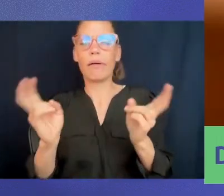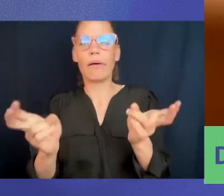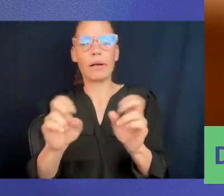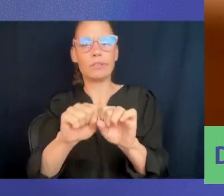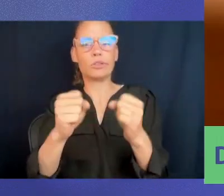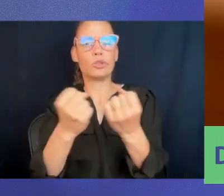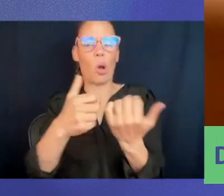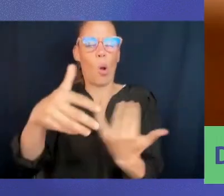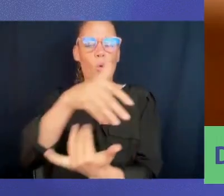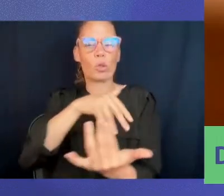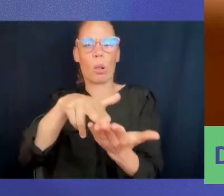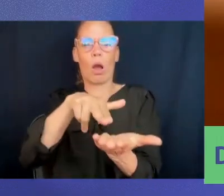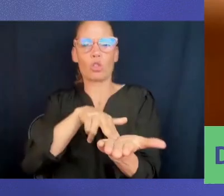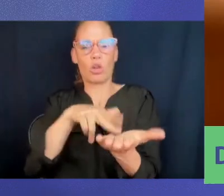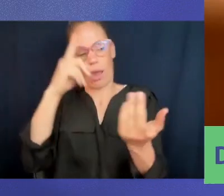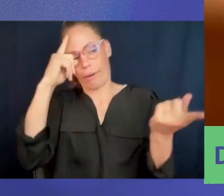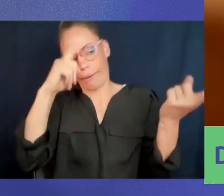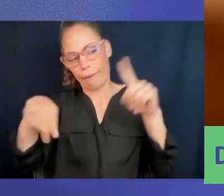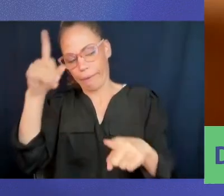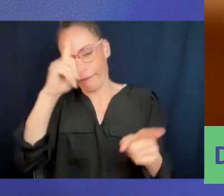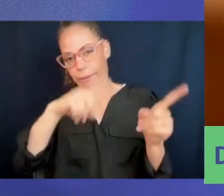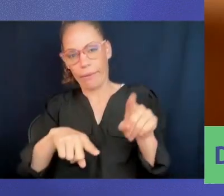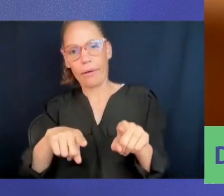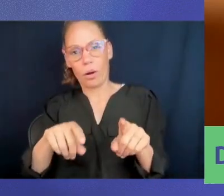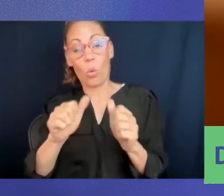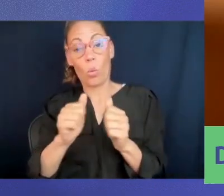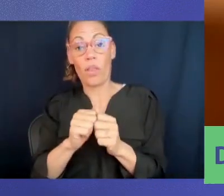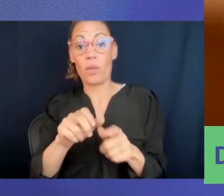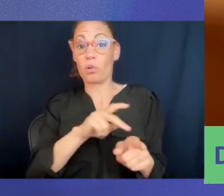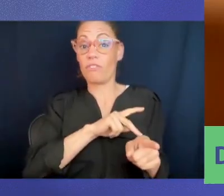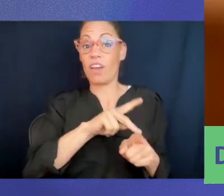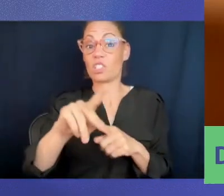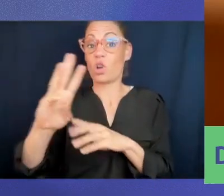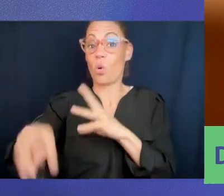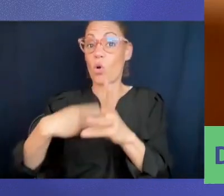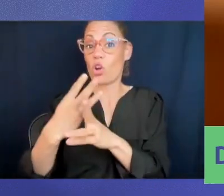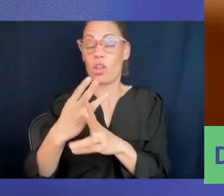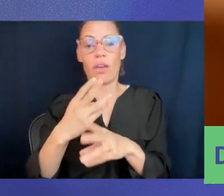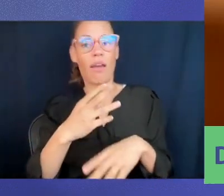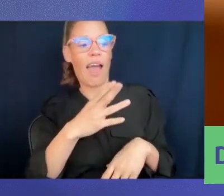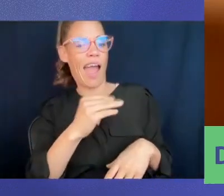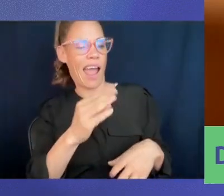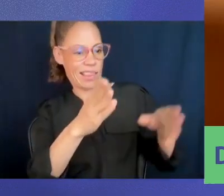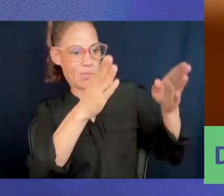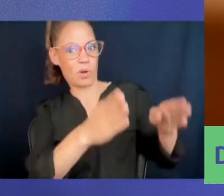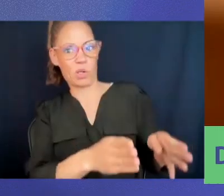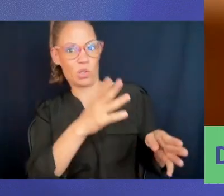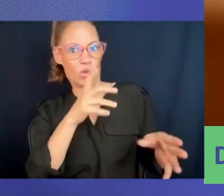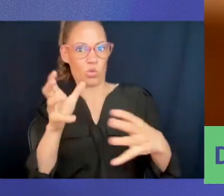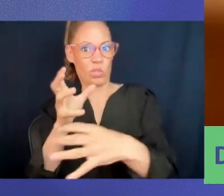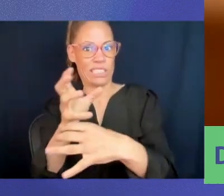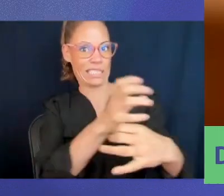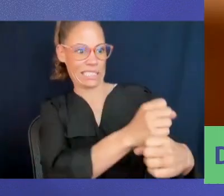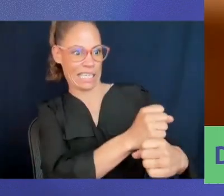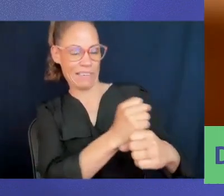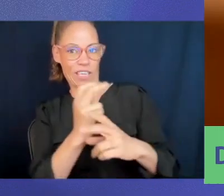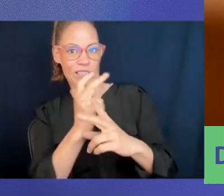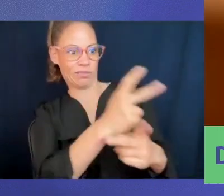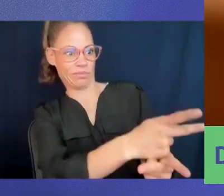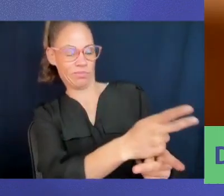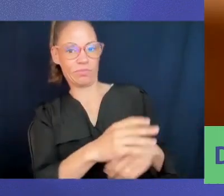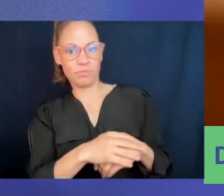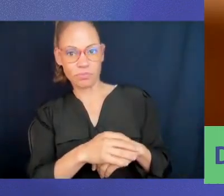contract between the professional and the person the professional is helping. And he said that contract has